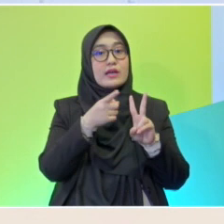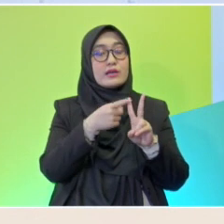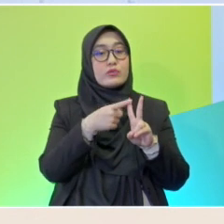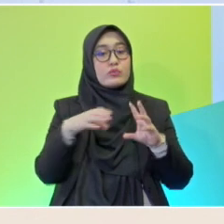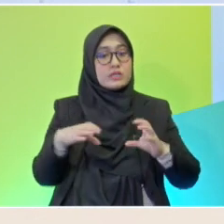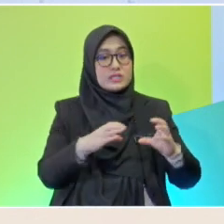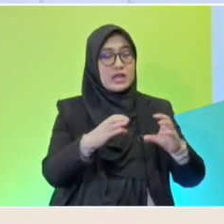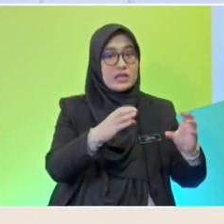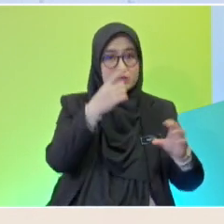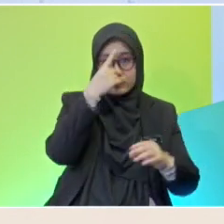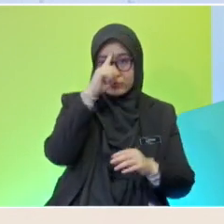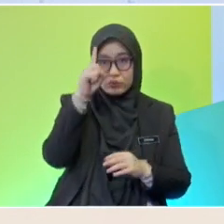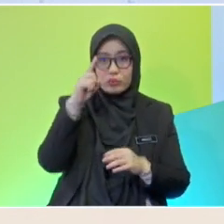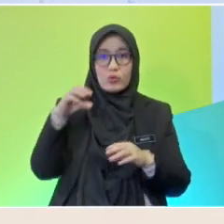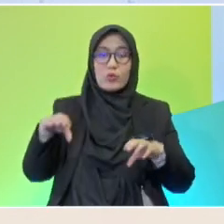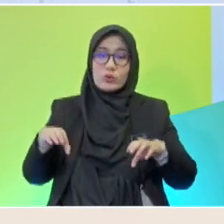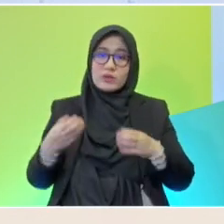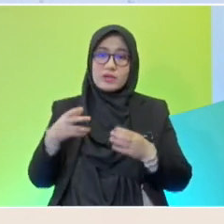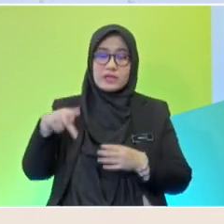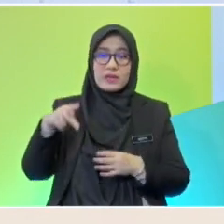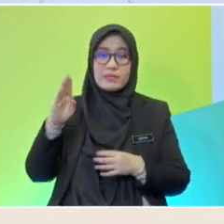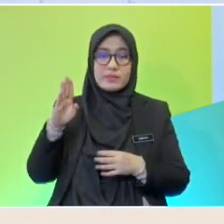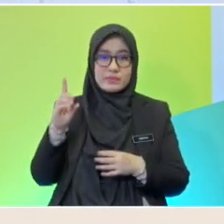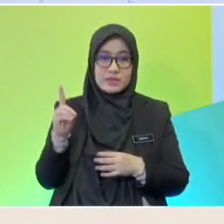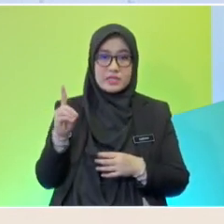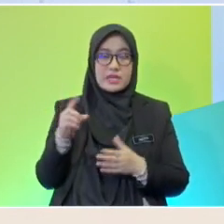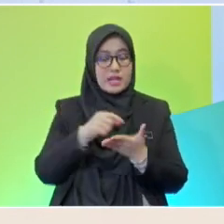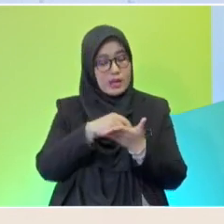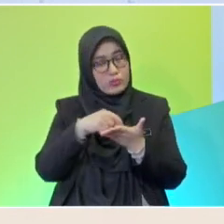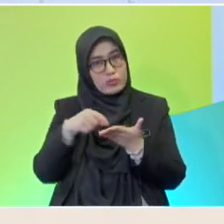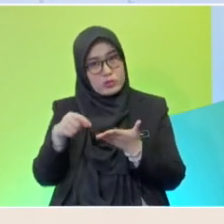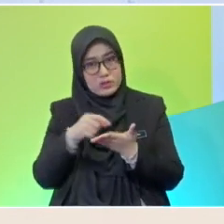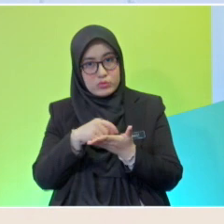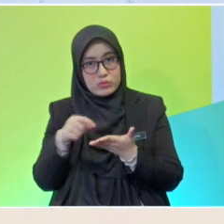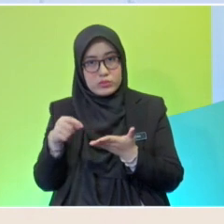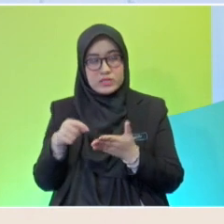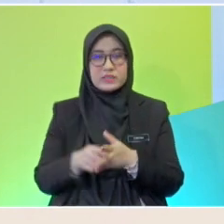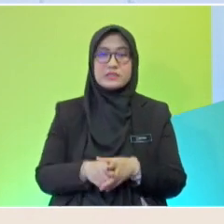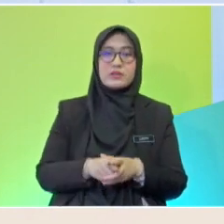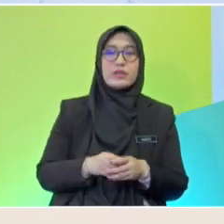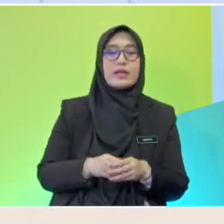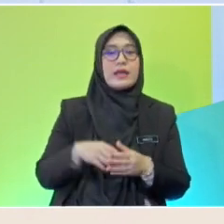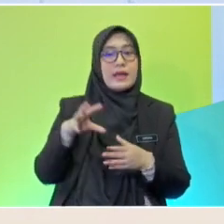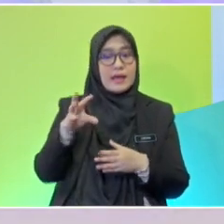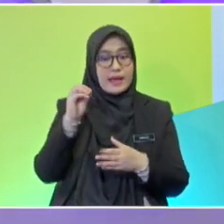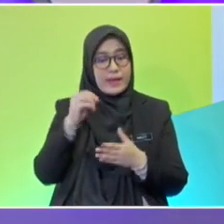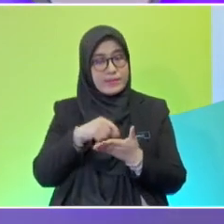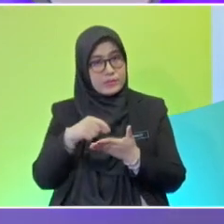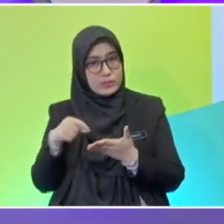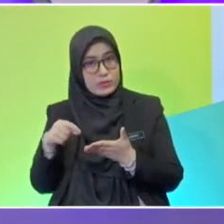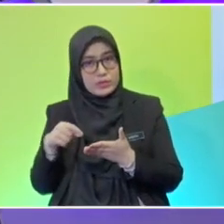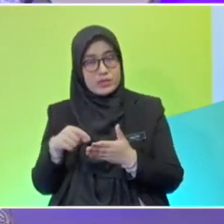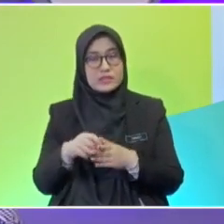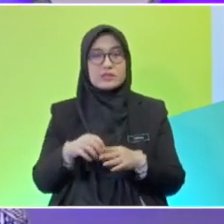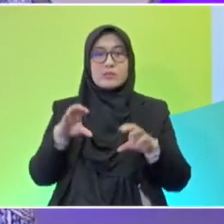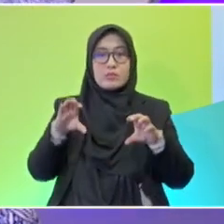be essays, projects, folios, even interpreting charts, taking down notes, creating a mind map. All